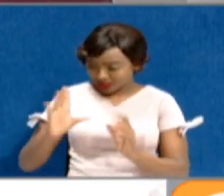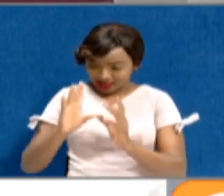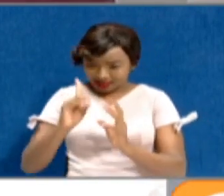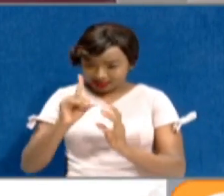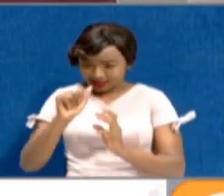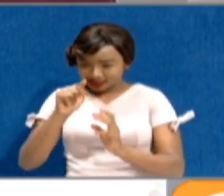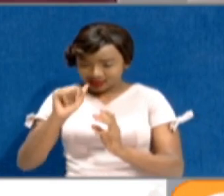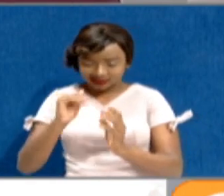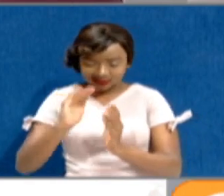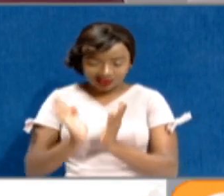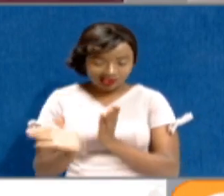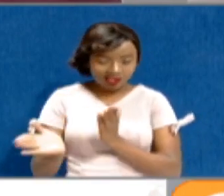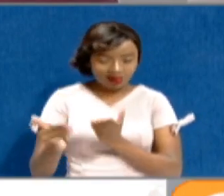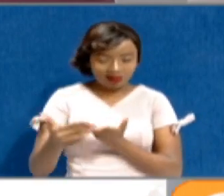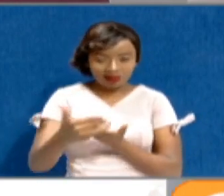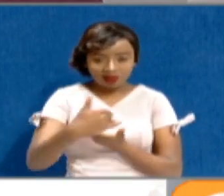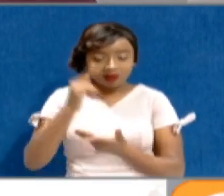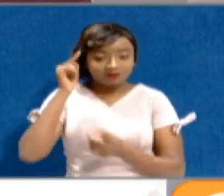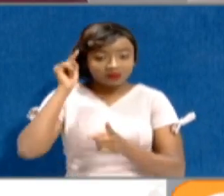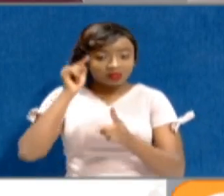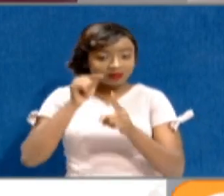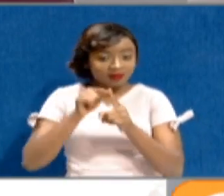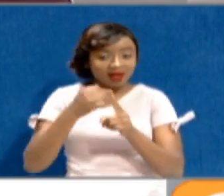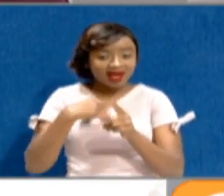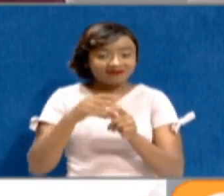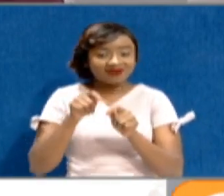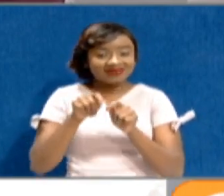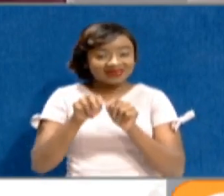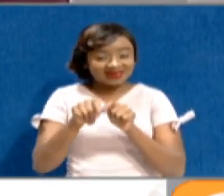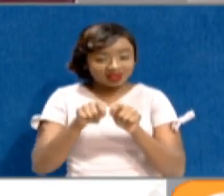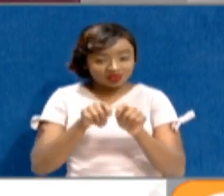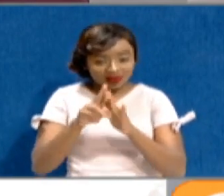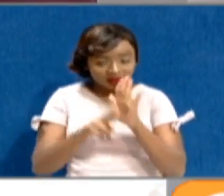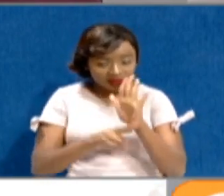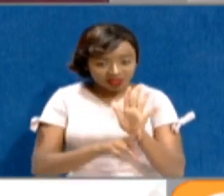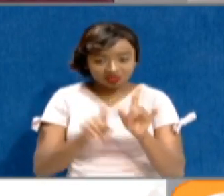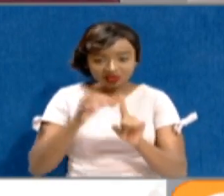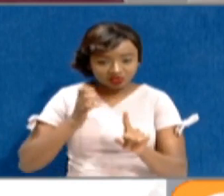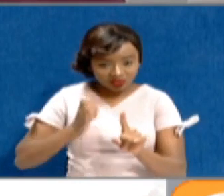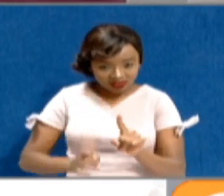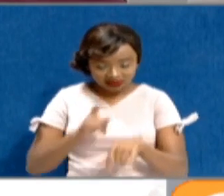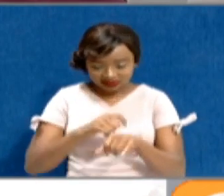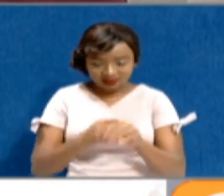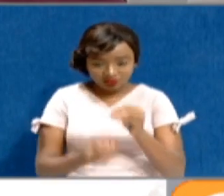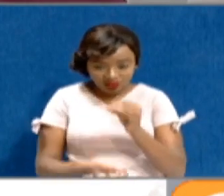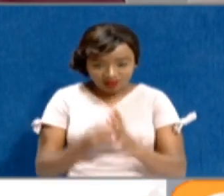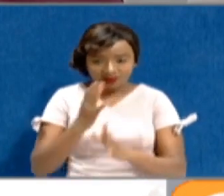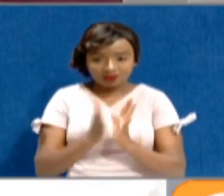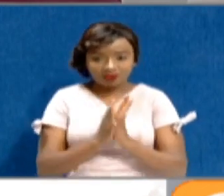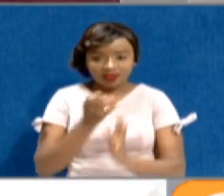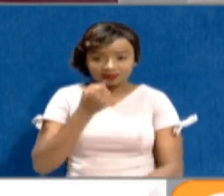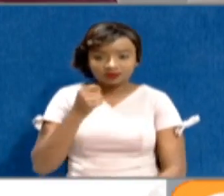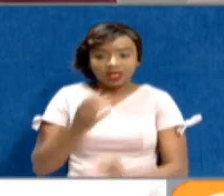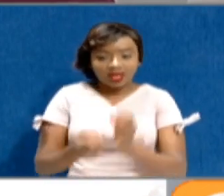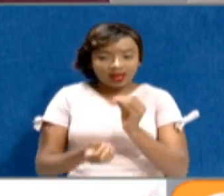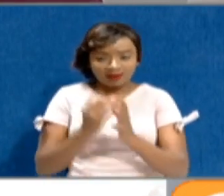And one thing to remember is that there is regulation and ethics at every single stage of the process of developing a vaccine. Okay? So